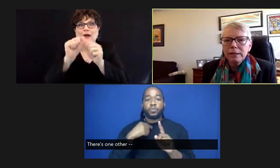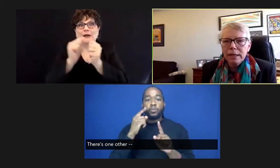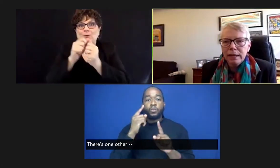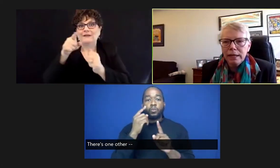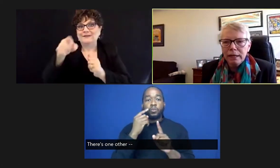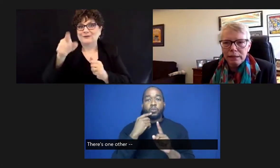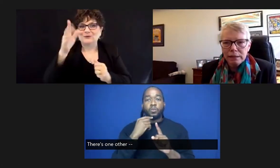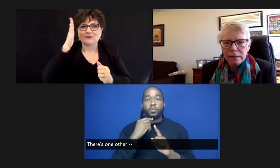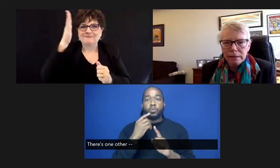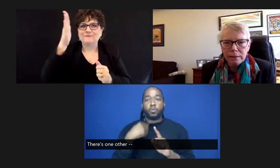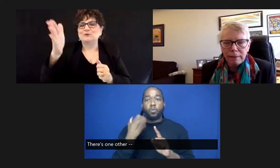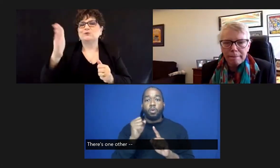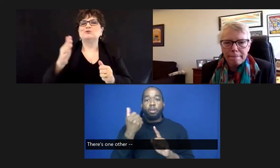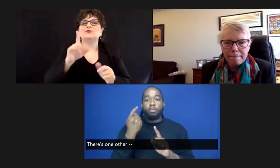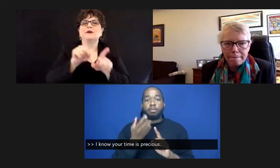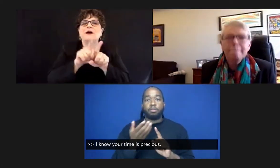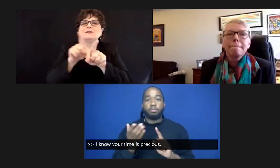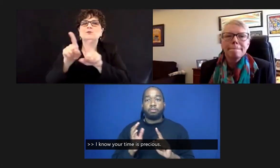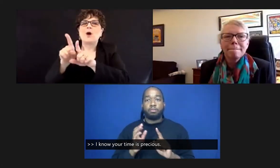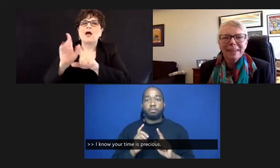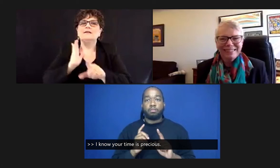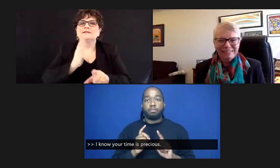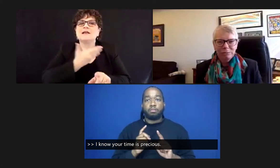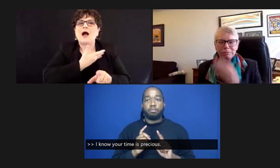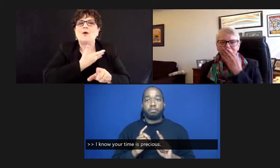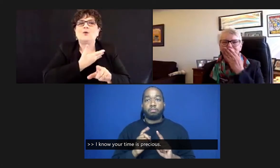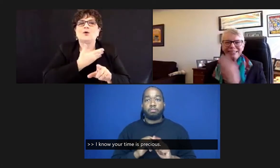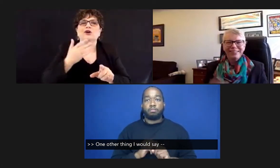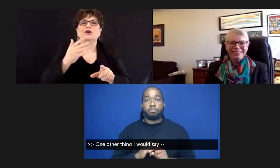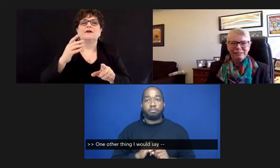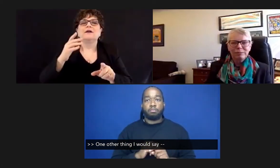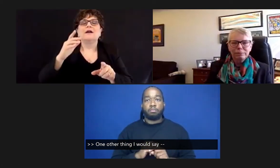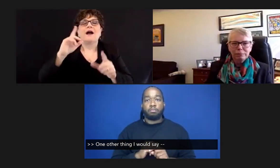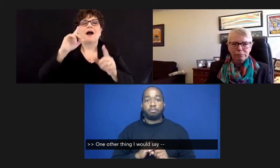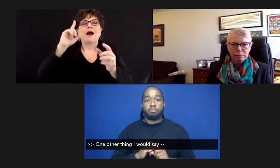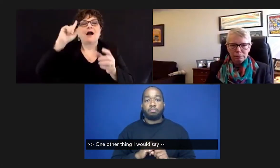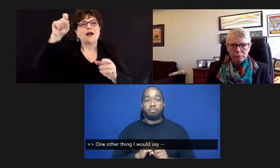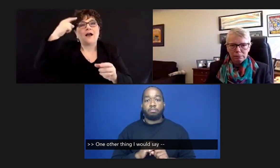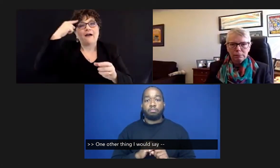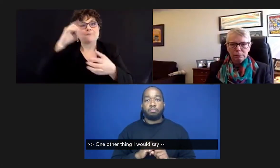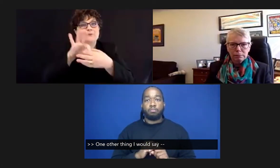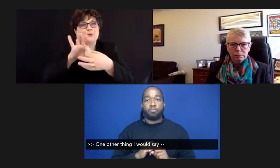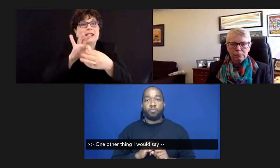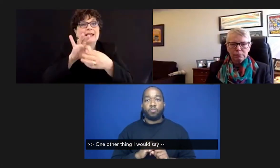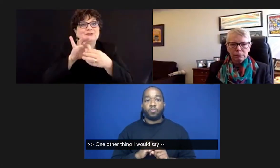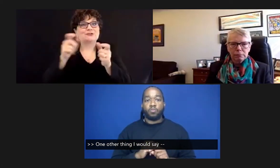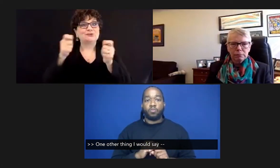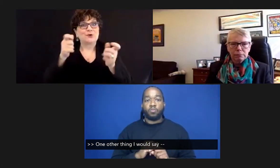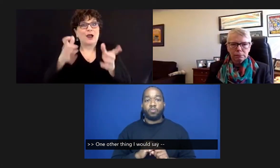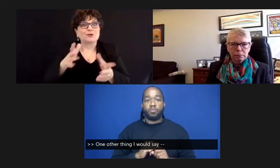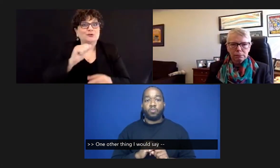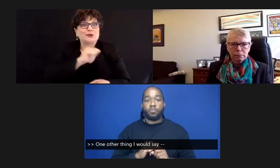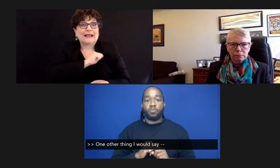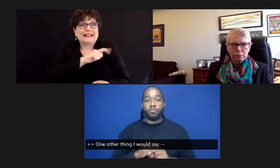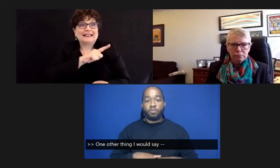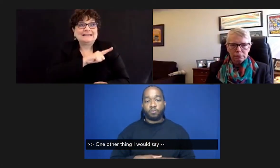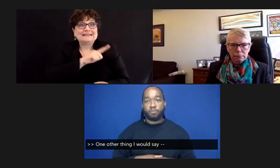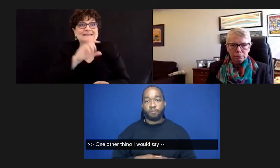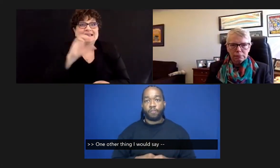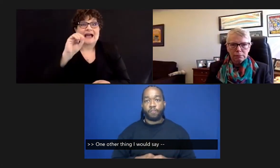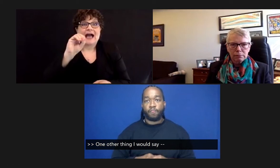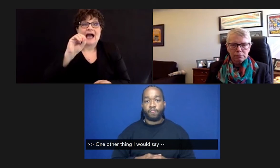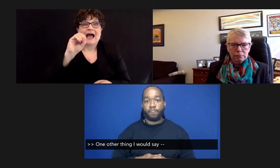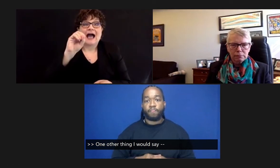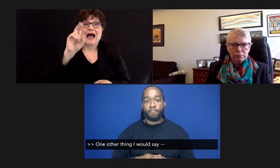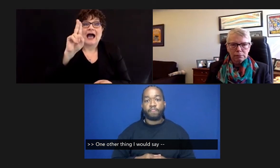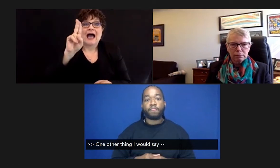thing I'd say. And we definitely look forward to working with you, and also our Government